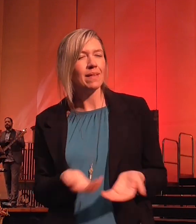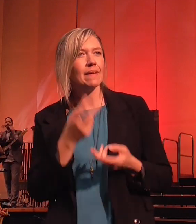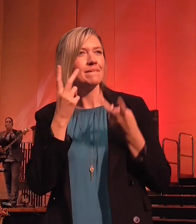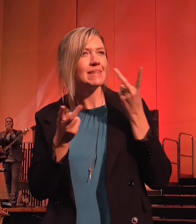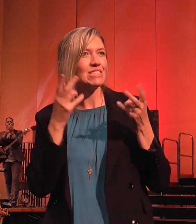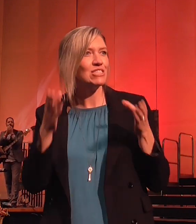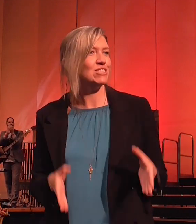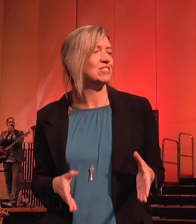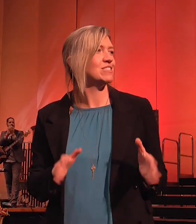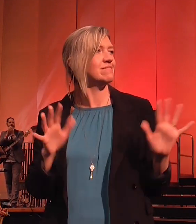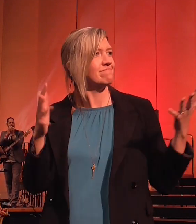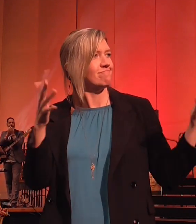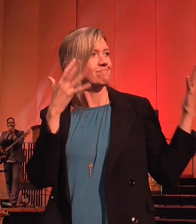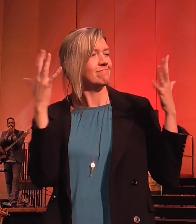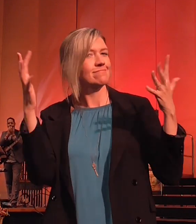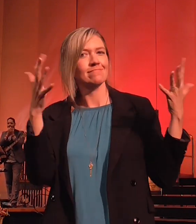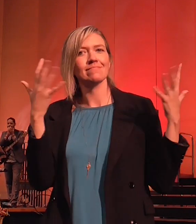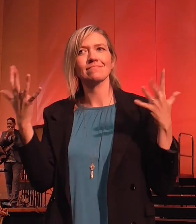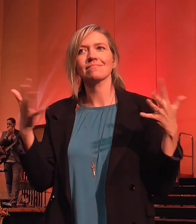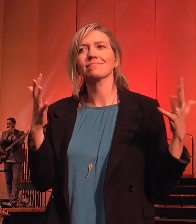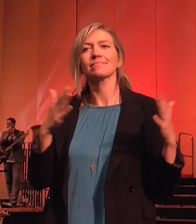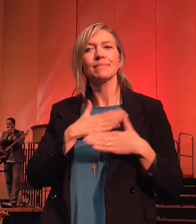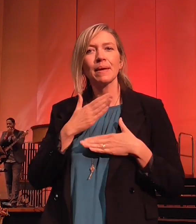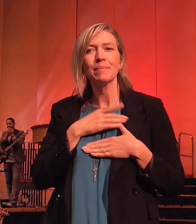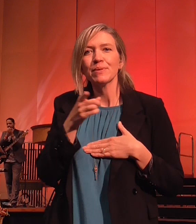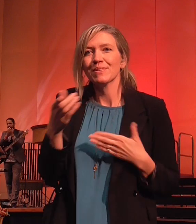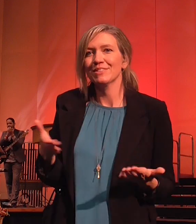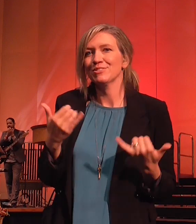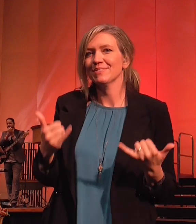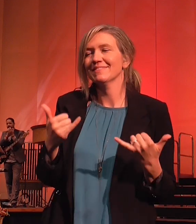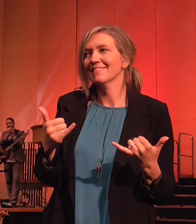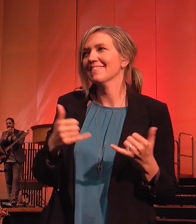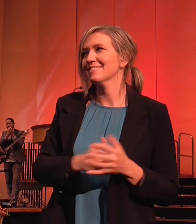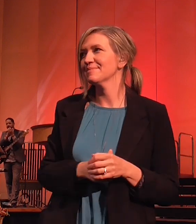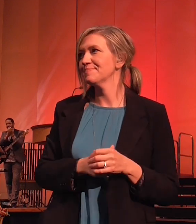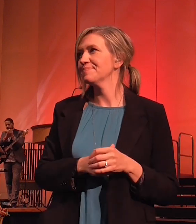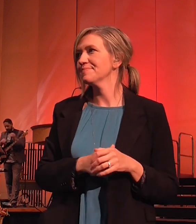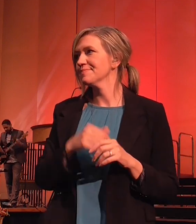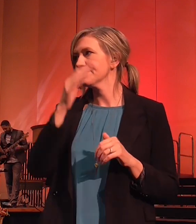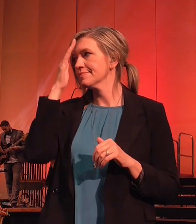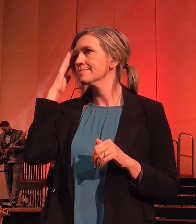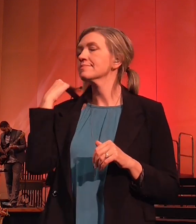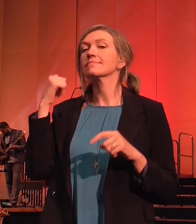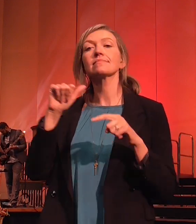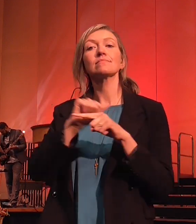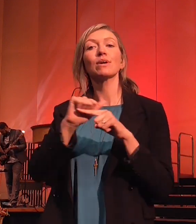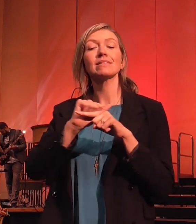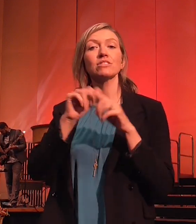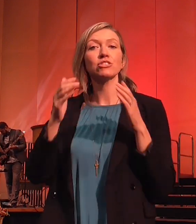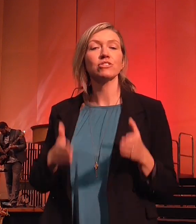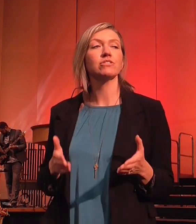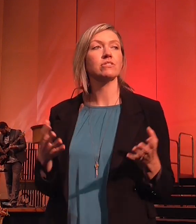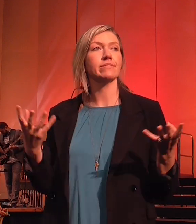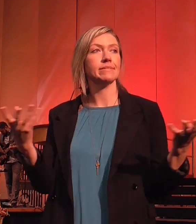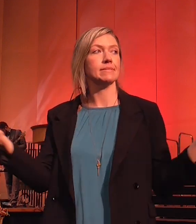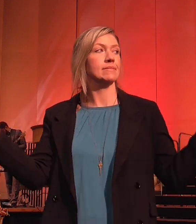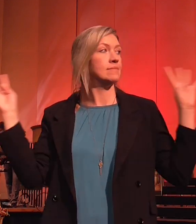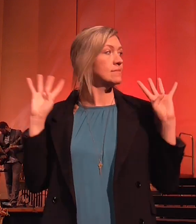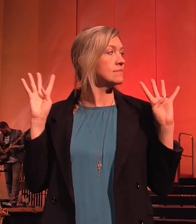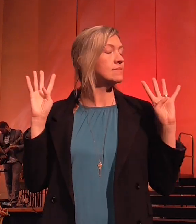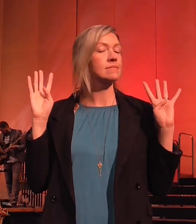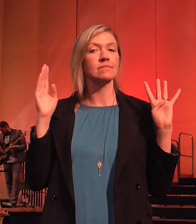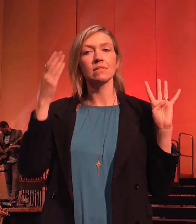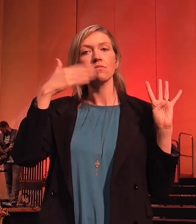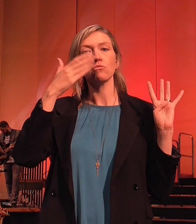huh? Yeah. So glad that you're here today. And our practitioners are coming forward